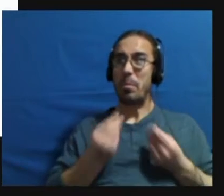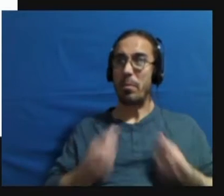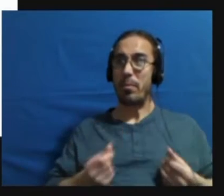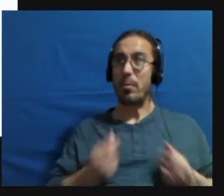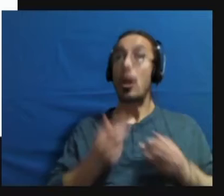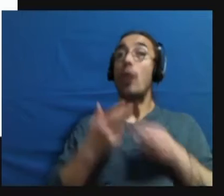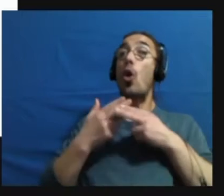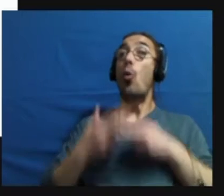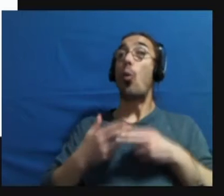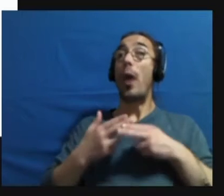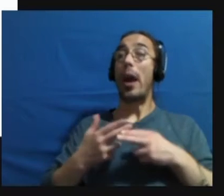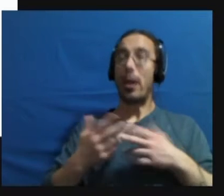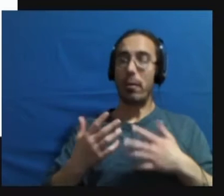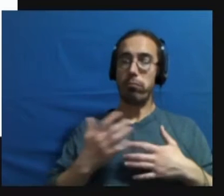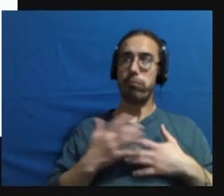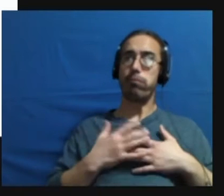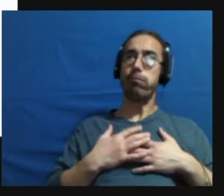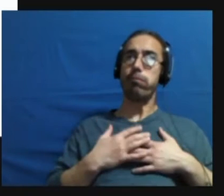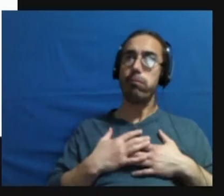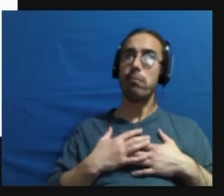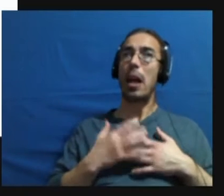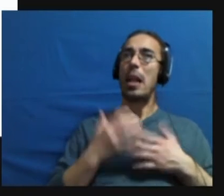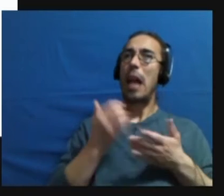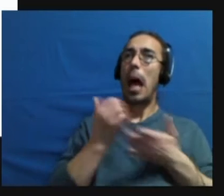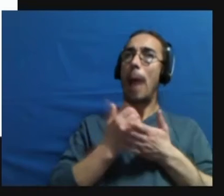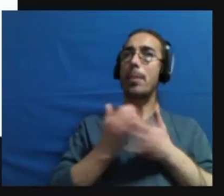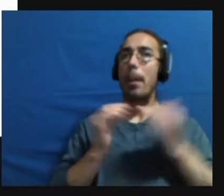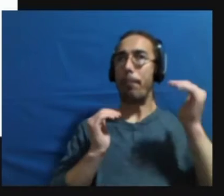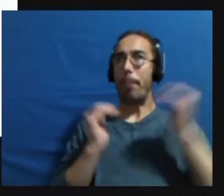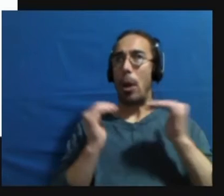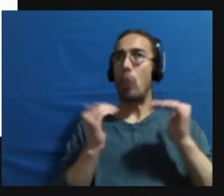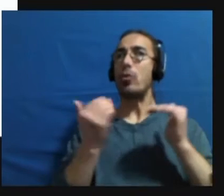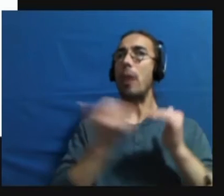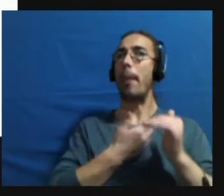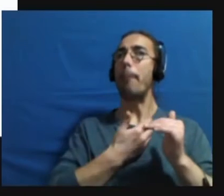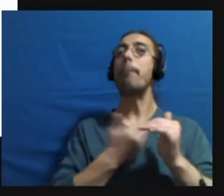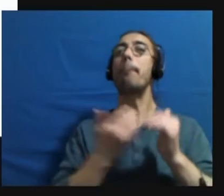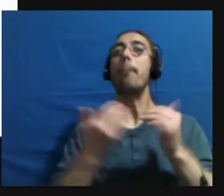provide compression and balance us back into our bodies.